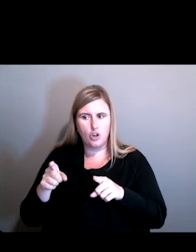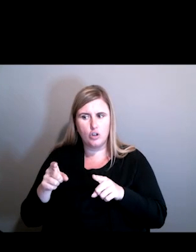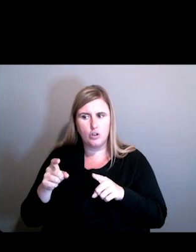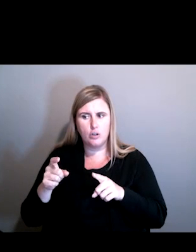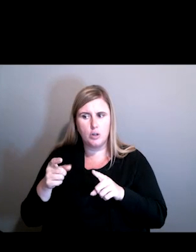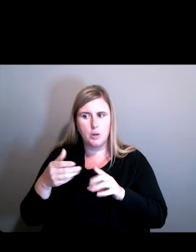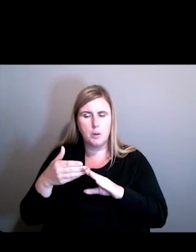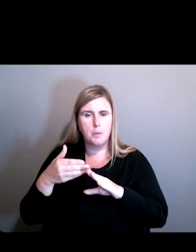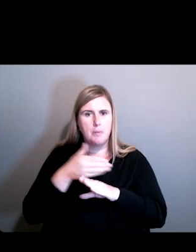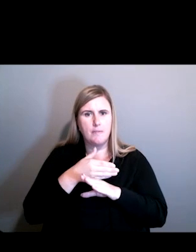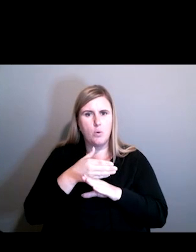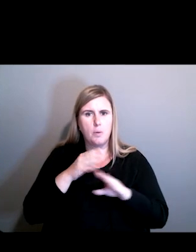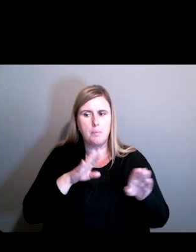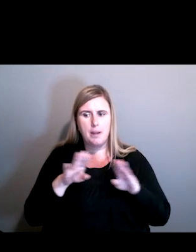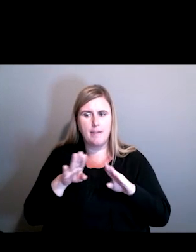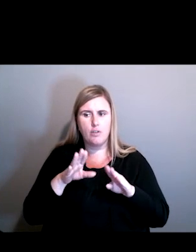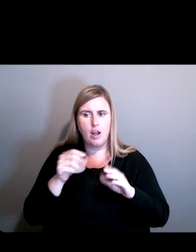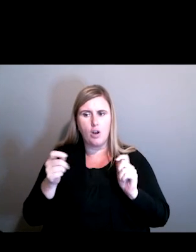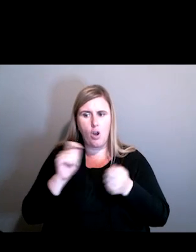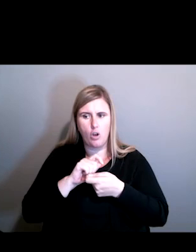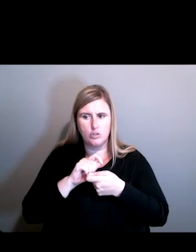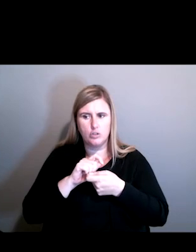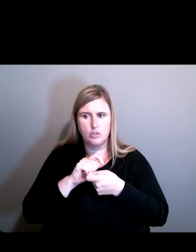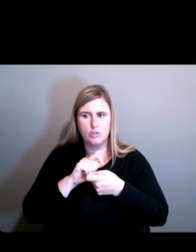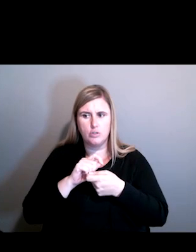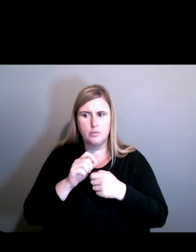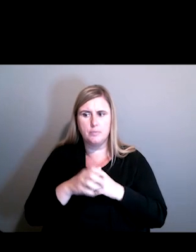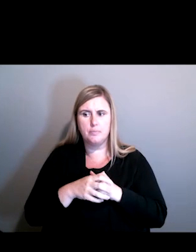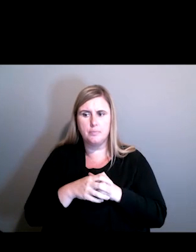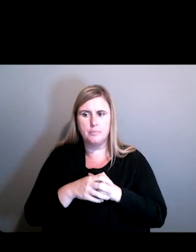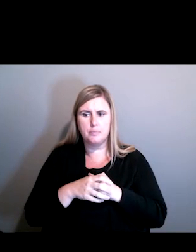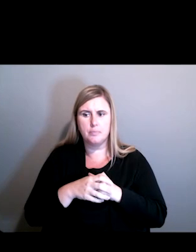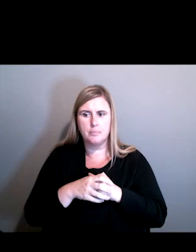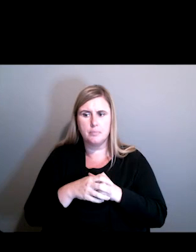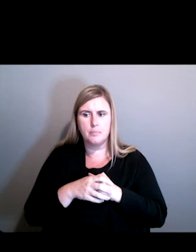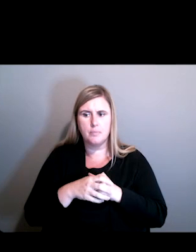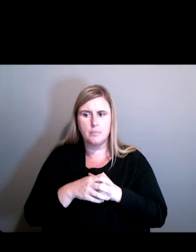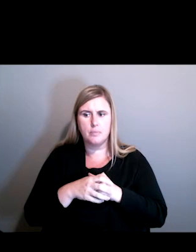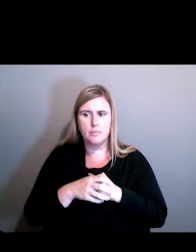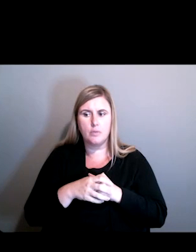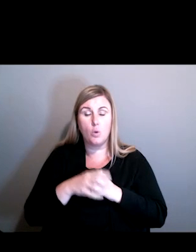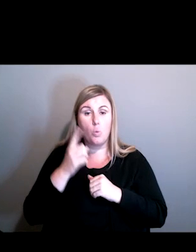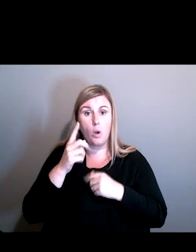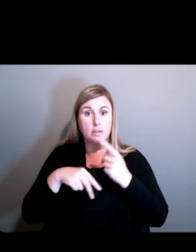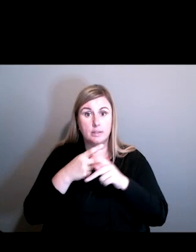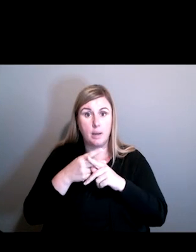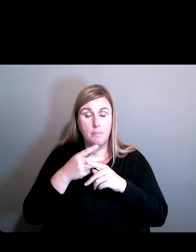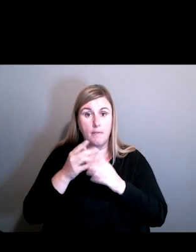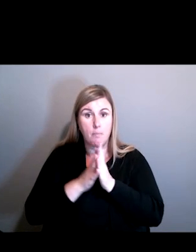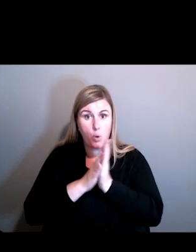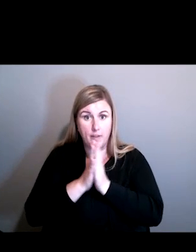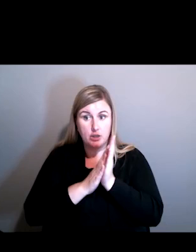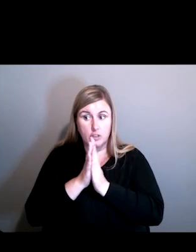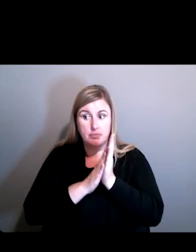occur before a behavior and alter the value of our reinforcers. So one type of